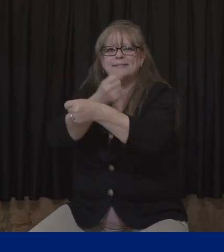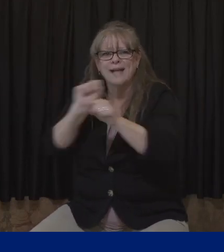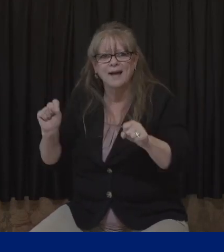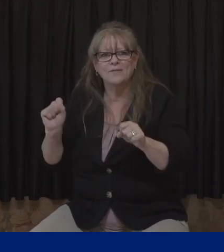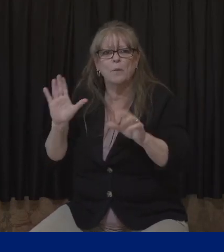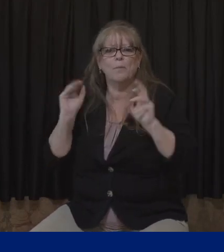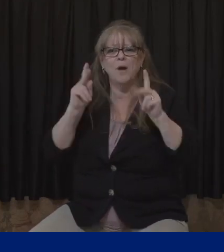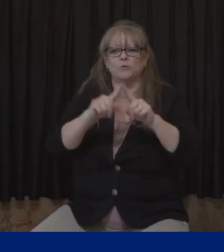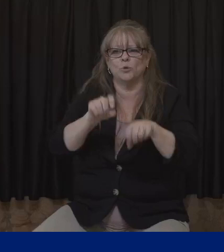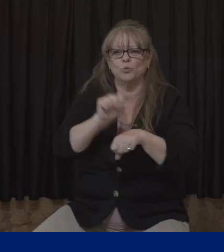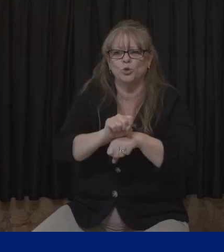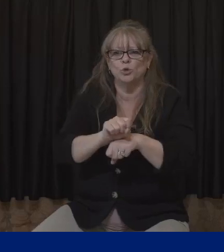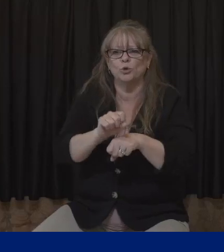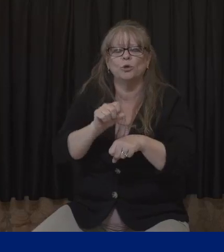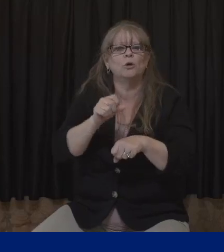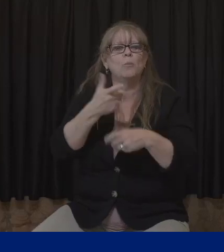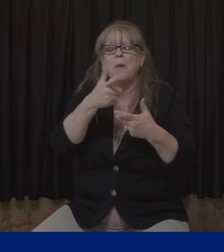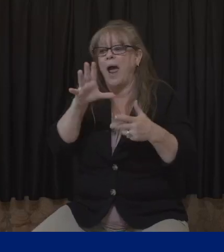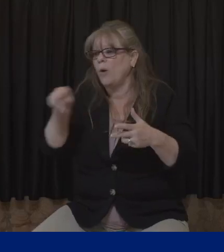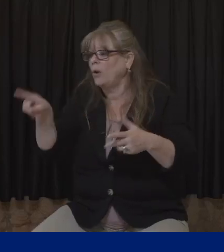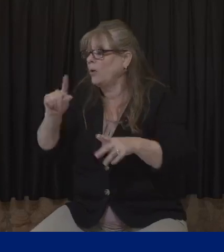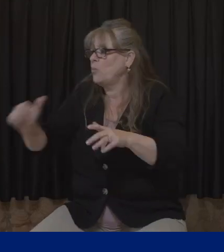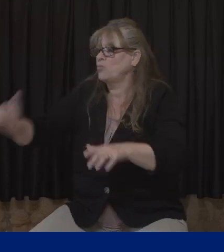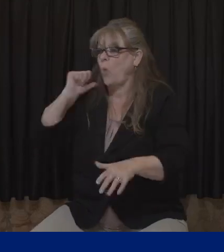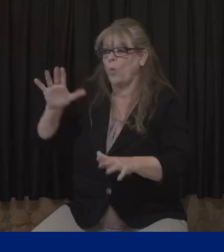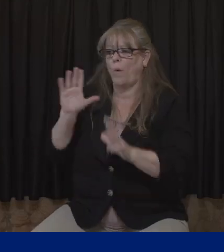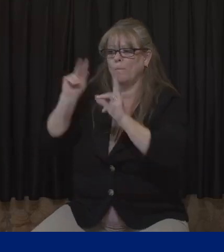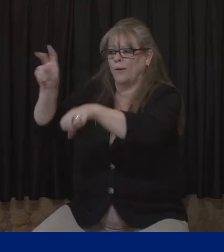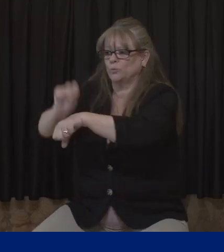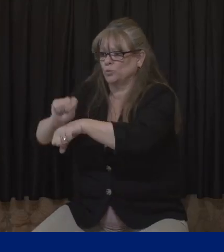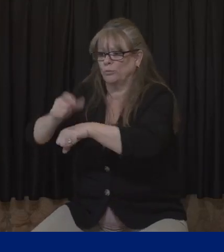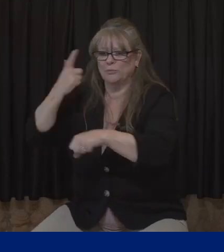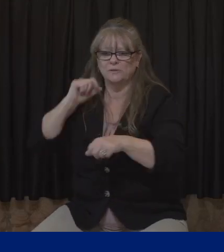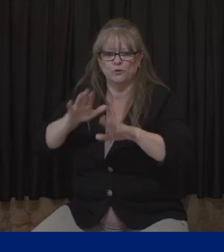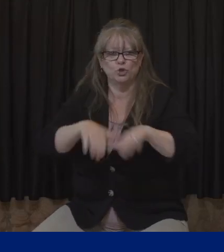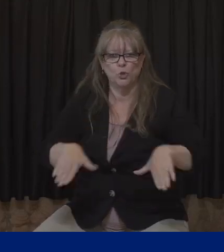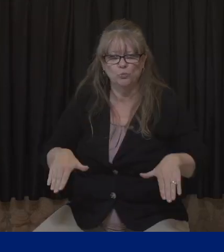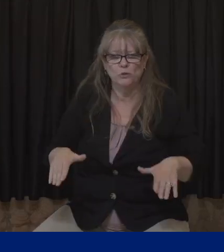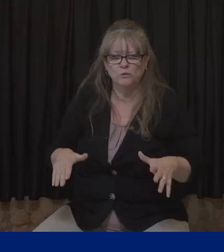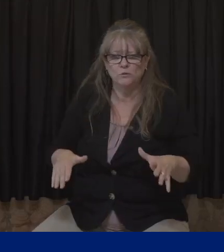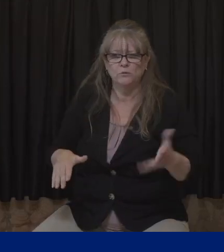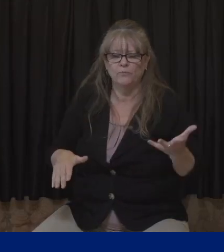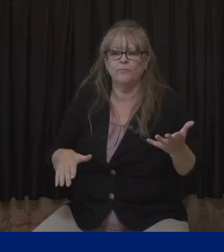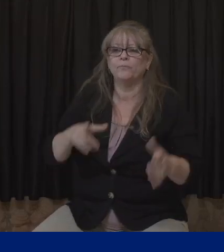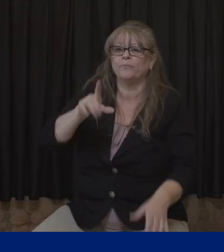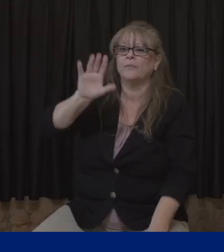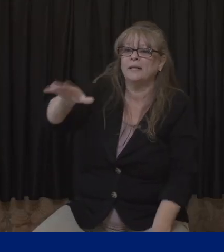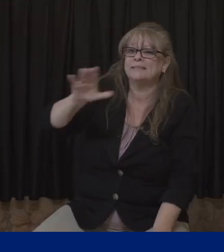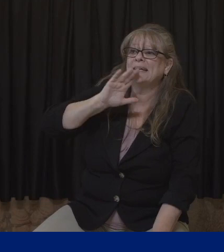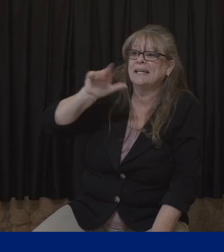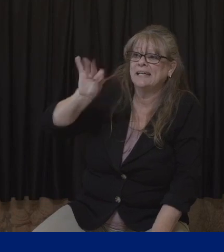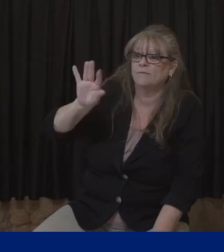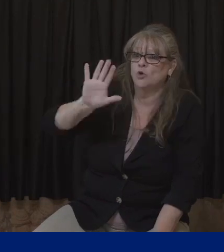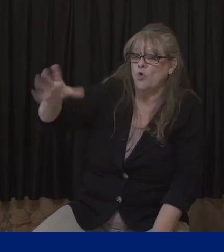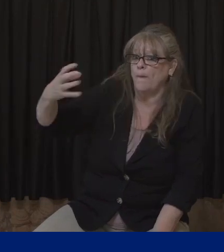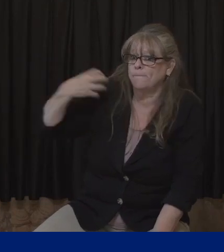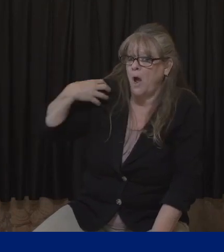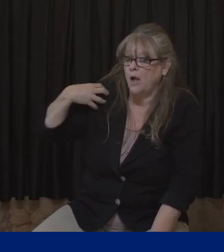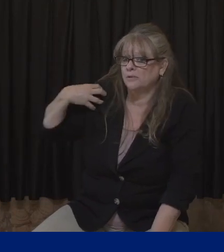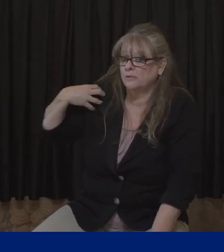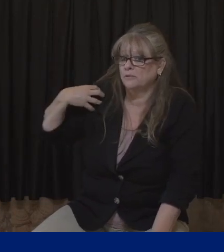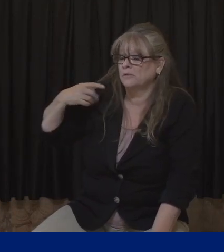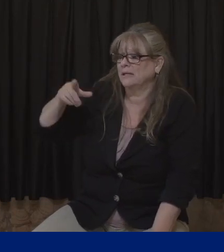Yeah, it's illegal for your employer to force you back to work. If you're a member of a vulnerable population, they're putting you at risk for doing so.